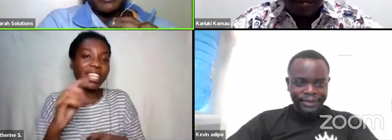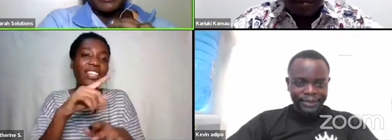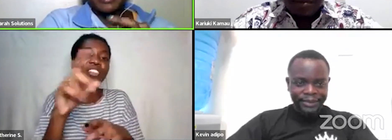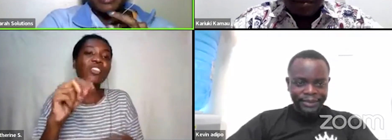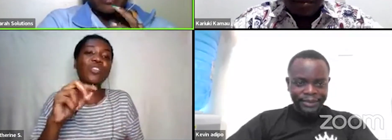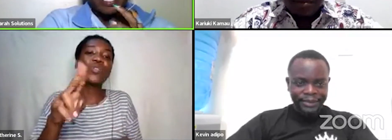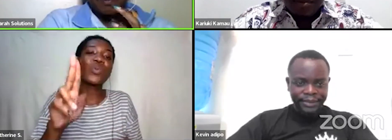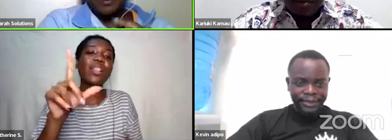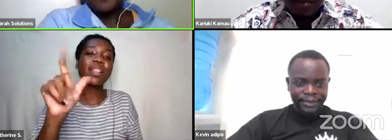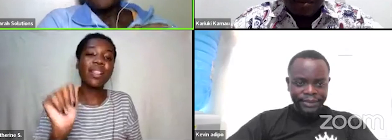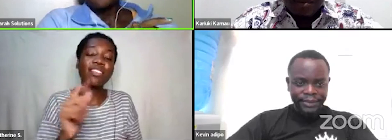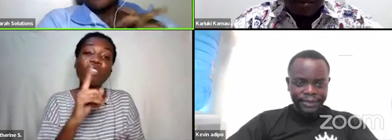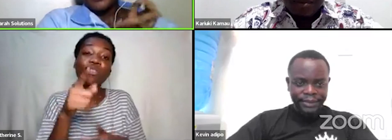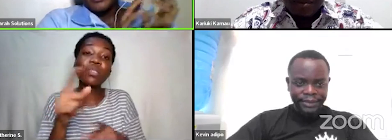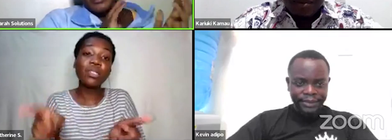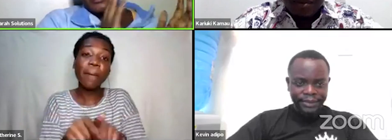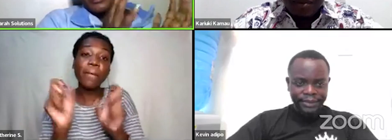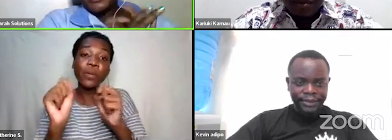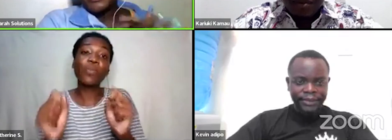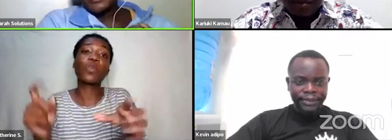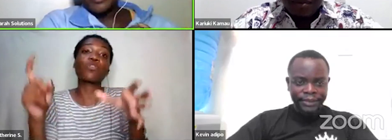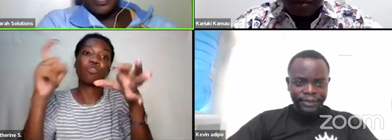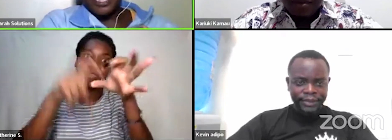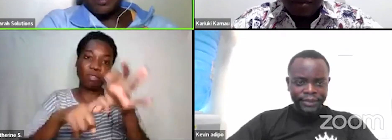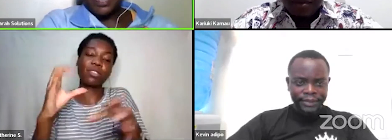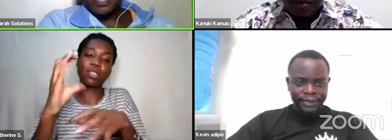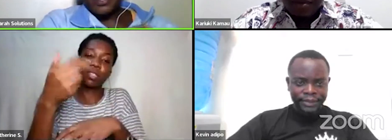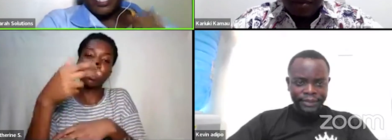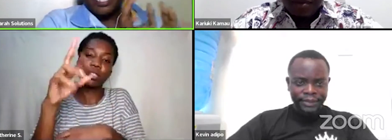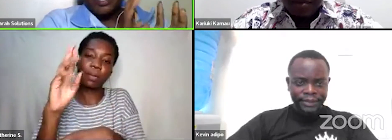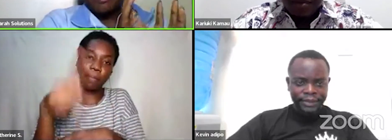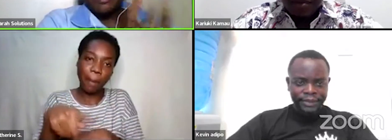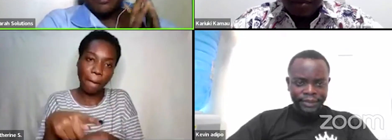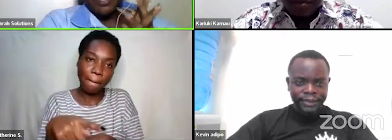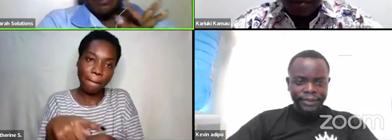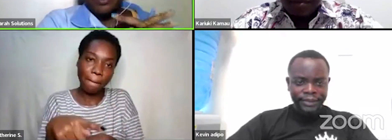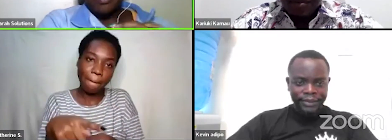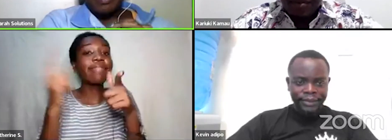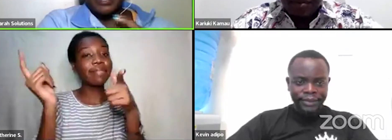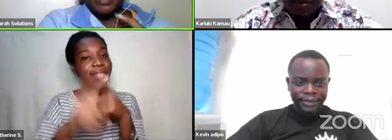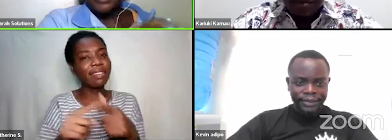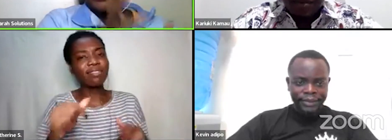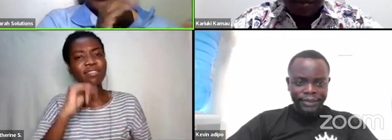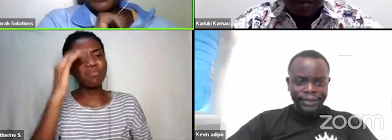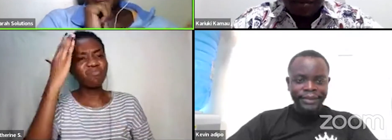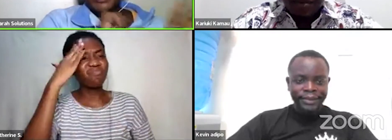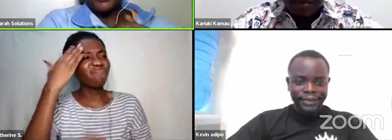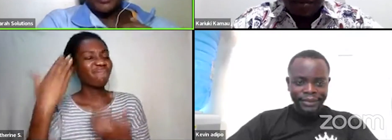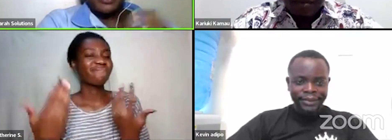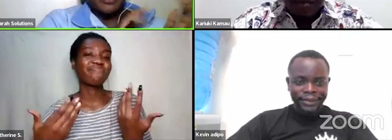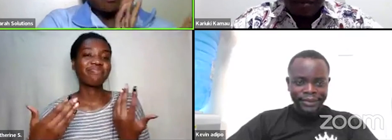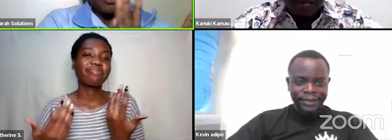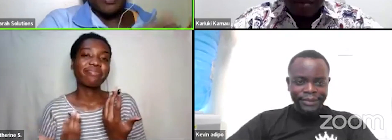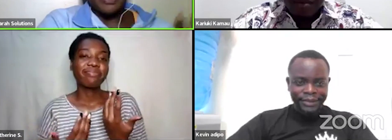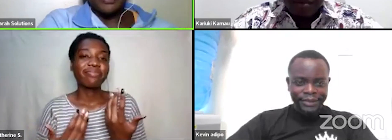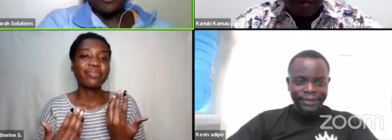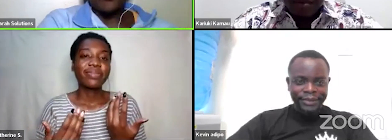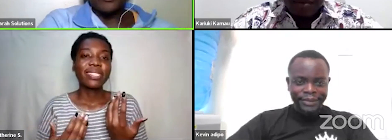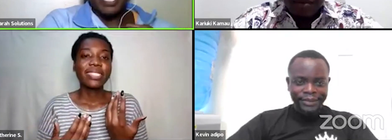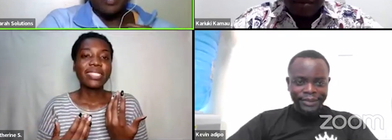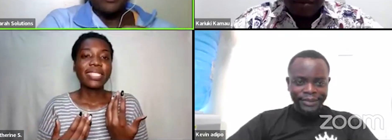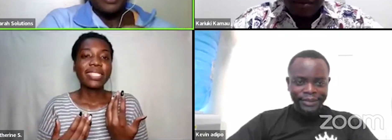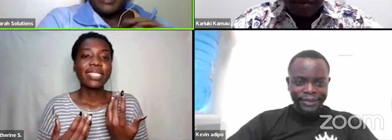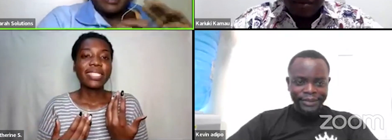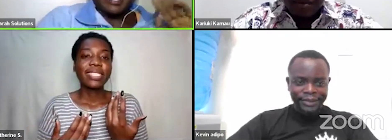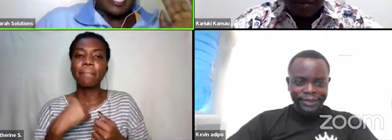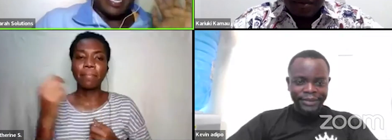join CHRP. And then I don't think I've left. Okay, I know I've left one person, but we shall catch on. This is me doing this